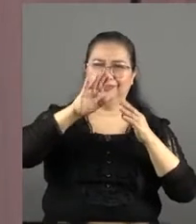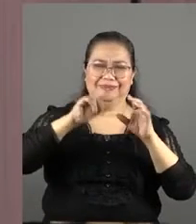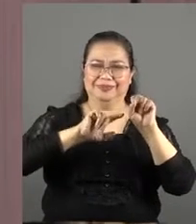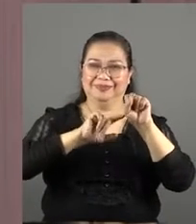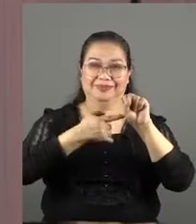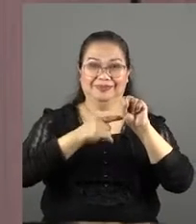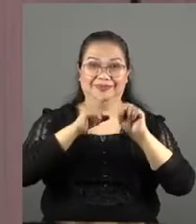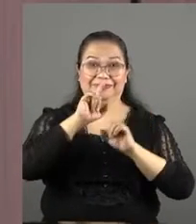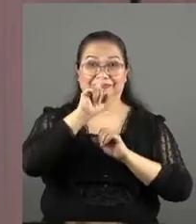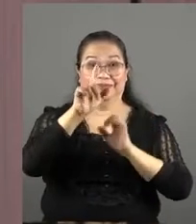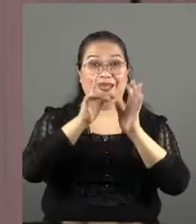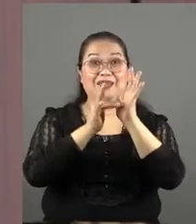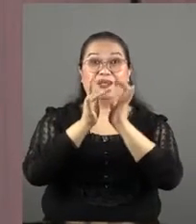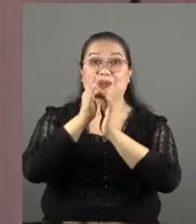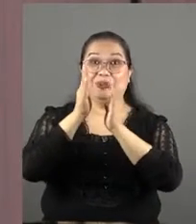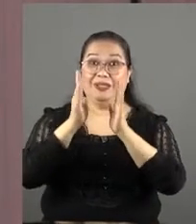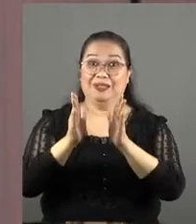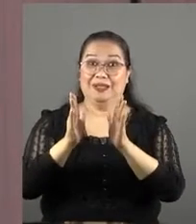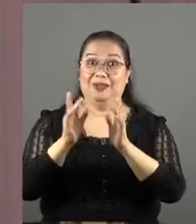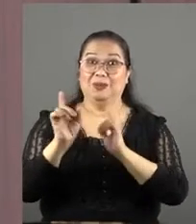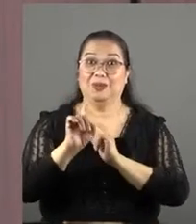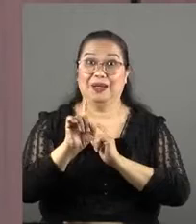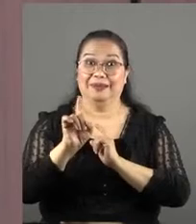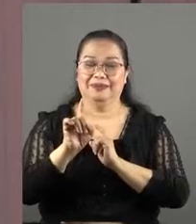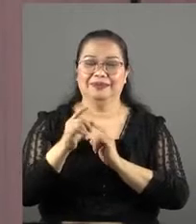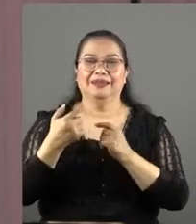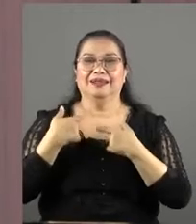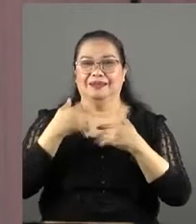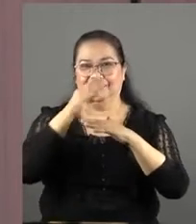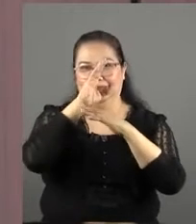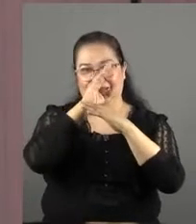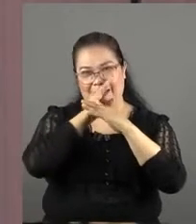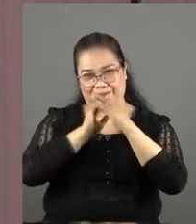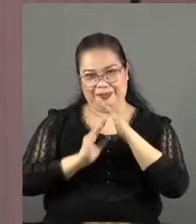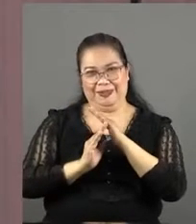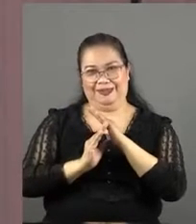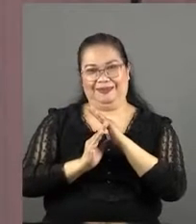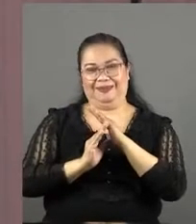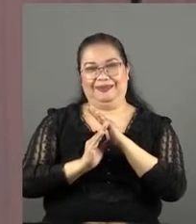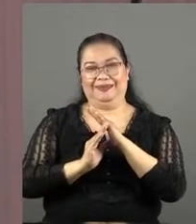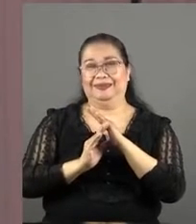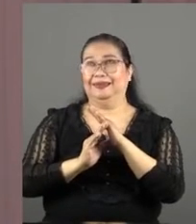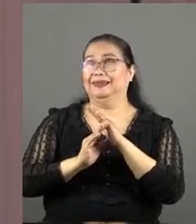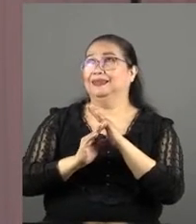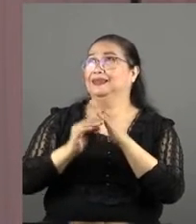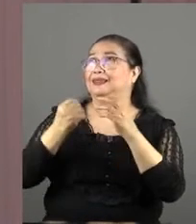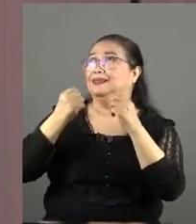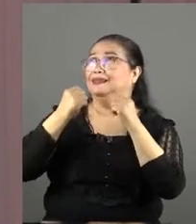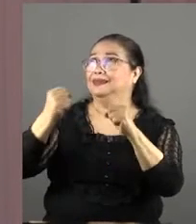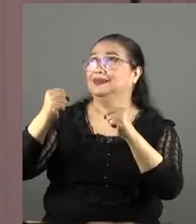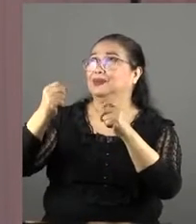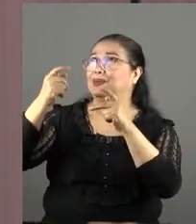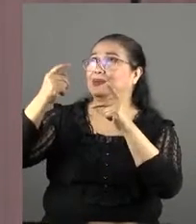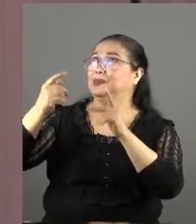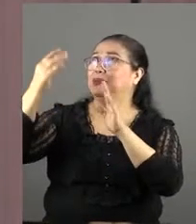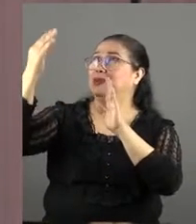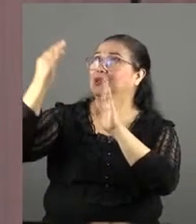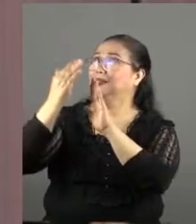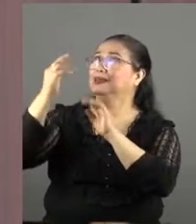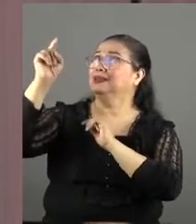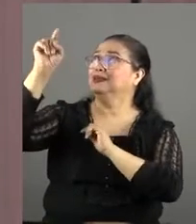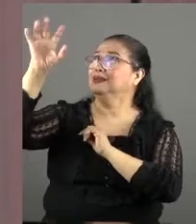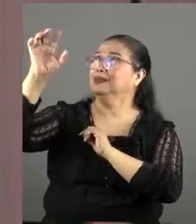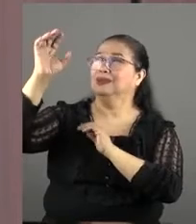Because a real Christian is humbled by it, is strengthened in the present by it,